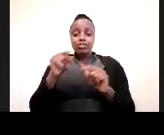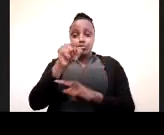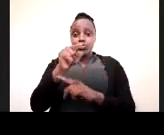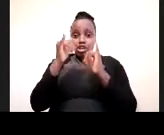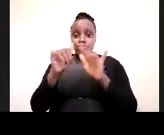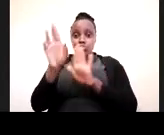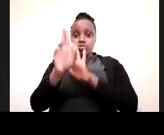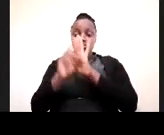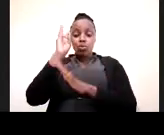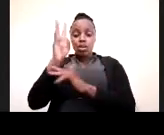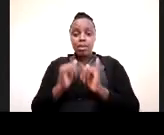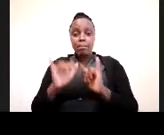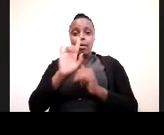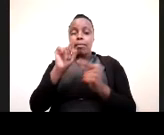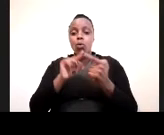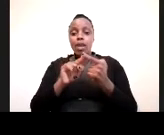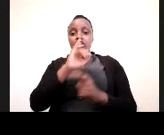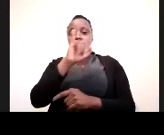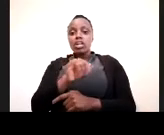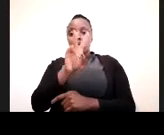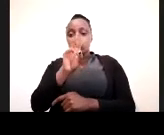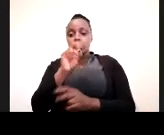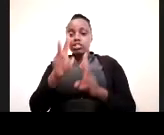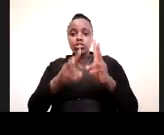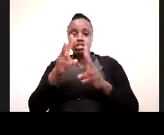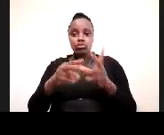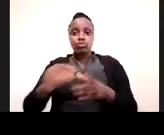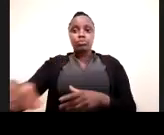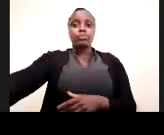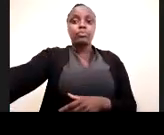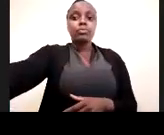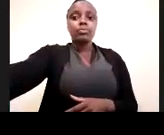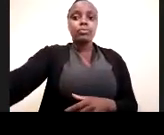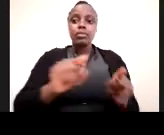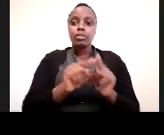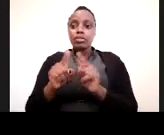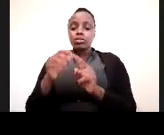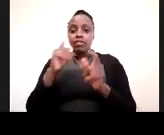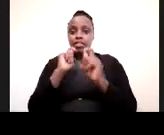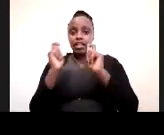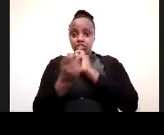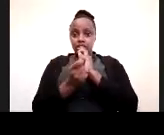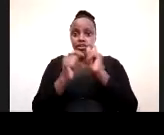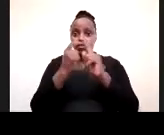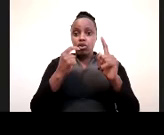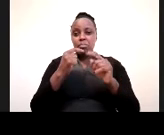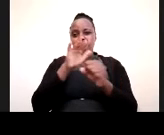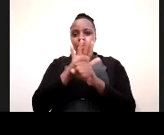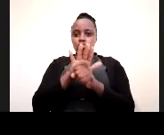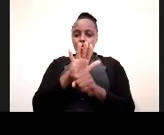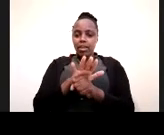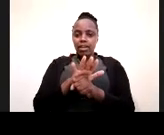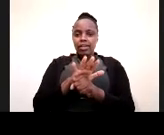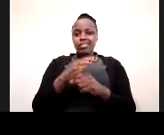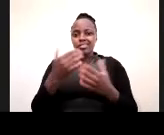come into force in January of 2022. We've heard why change, too old, too many grey areas,